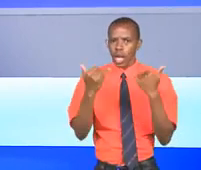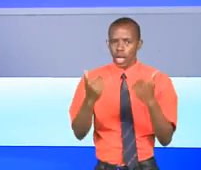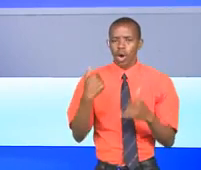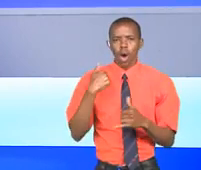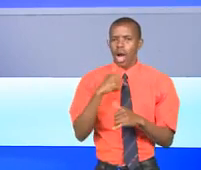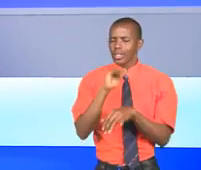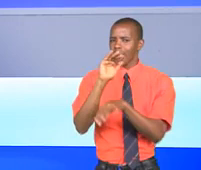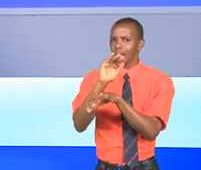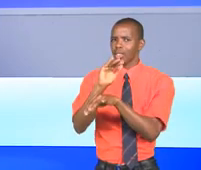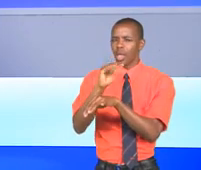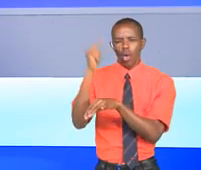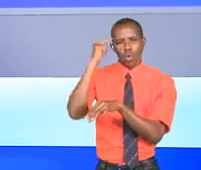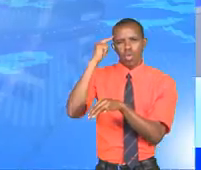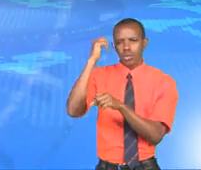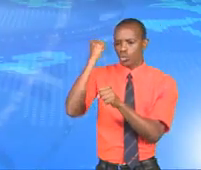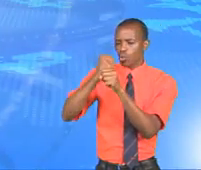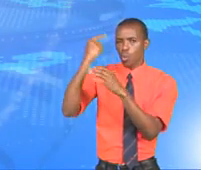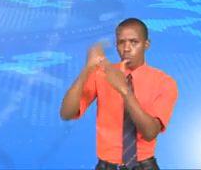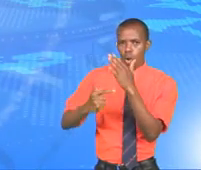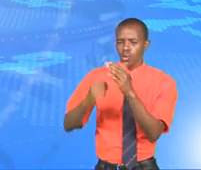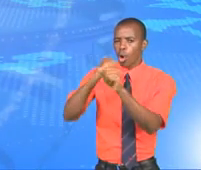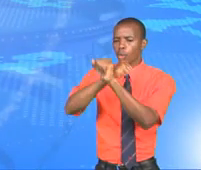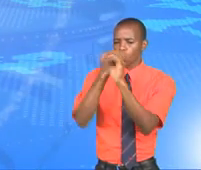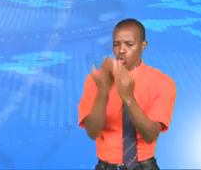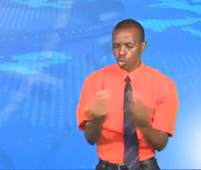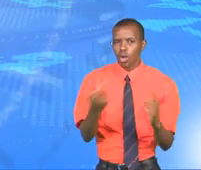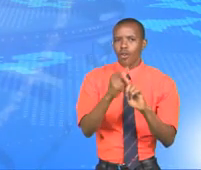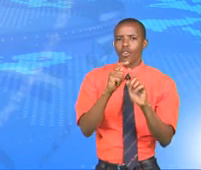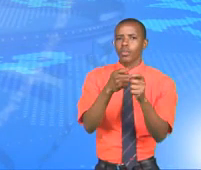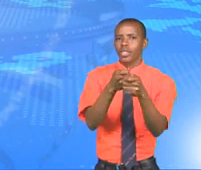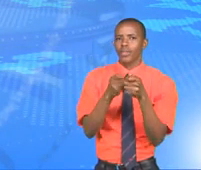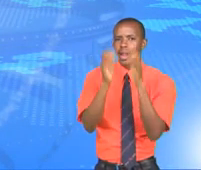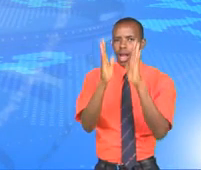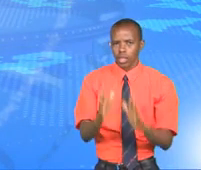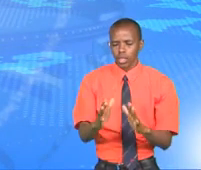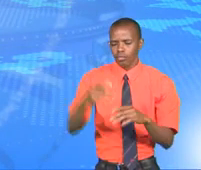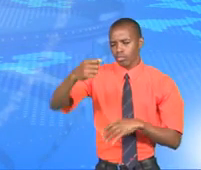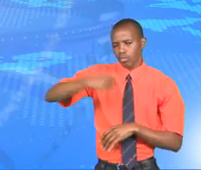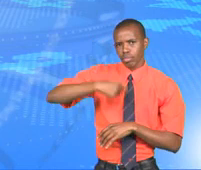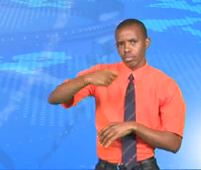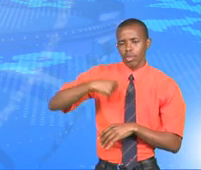our question of the day. What do you think should be done to protect kids from defilers? Send in